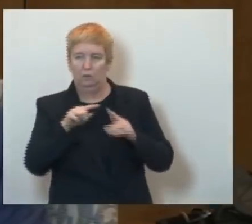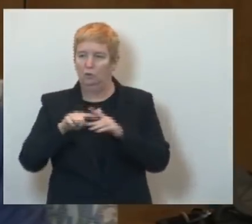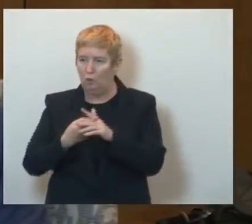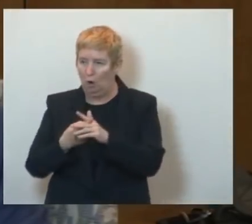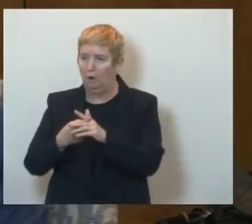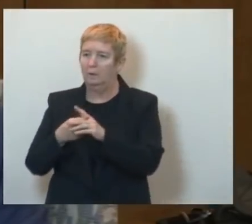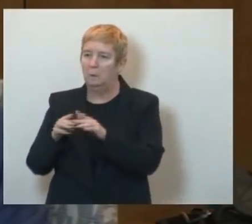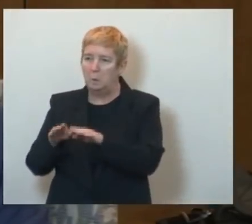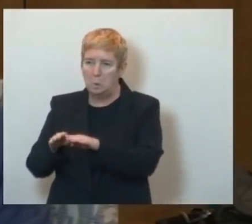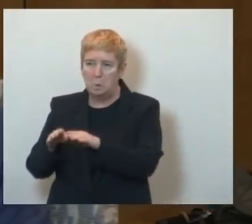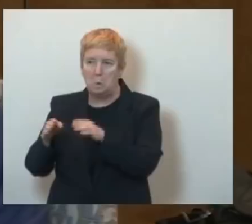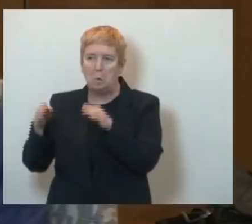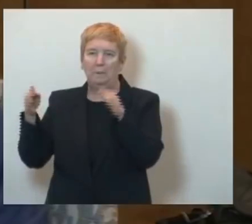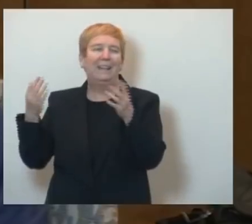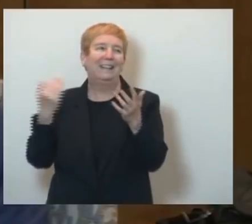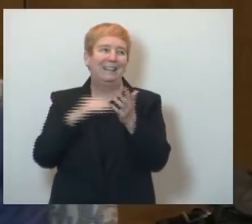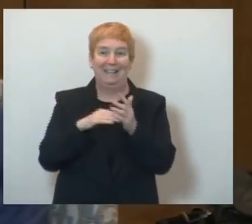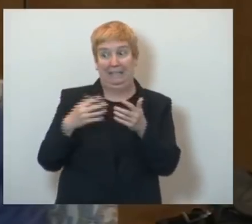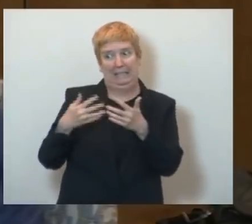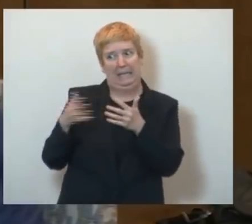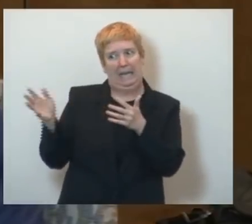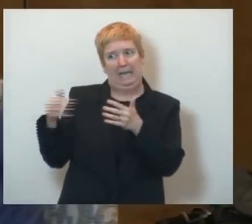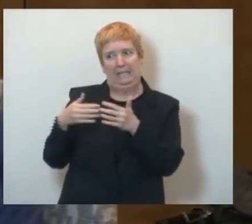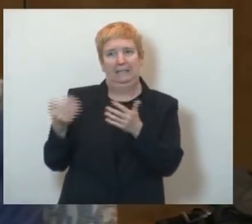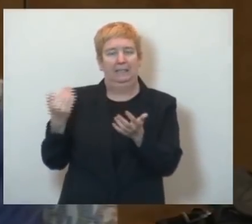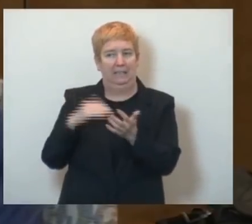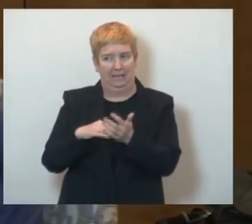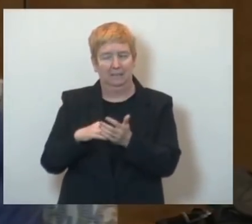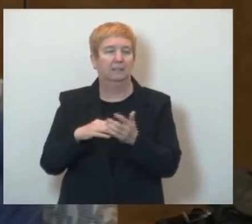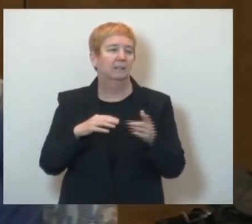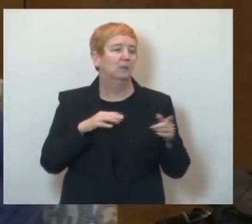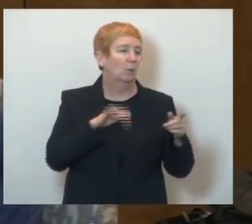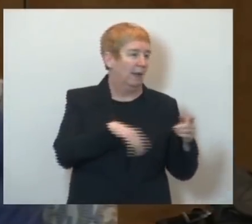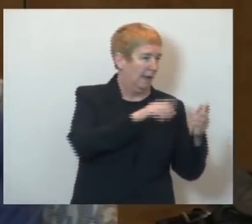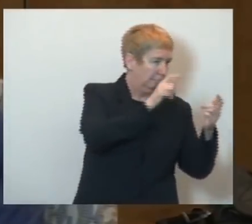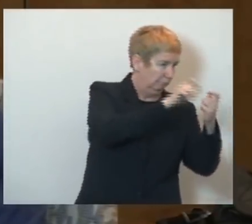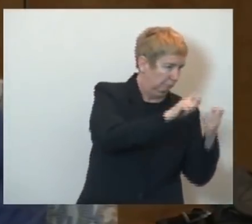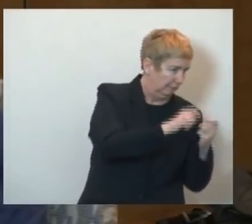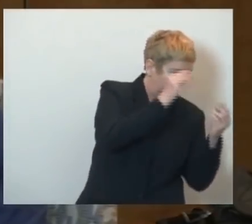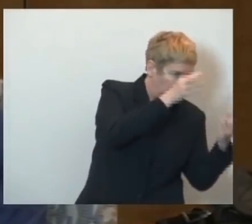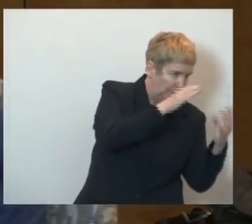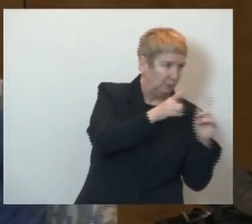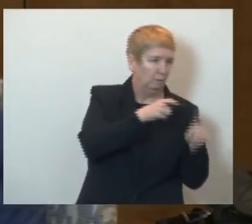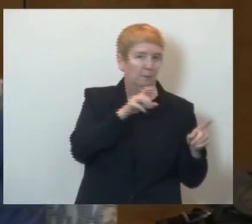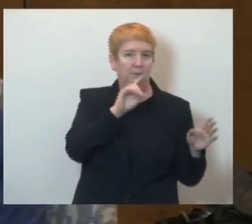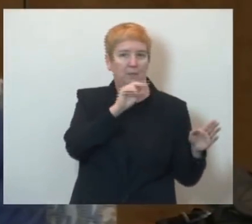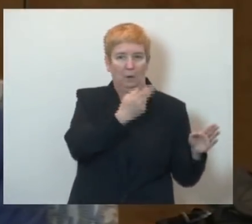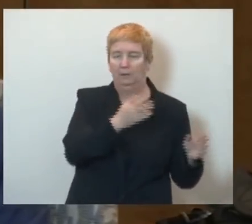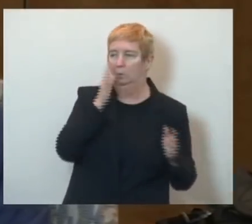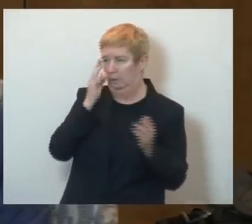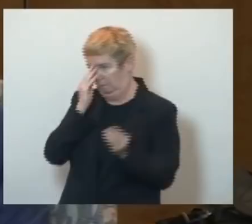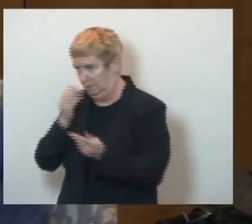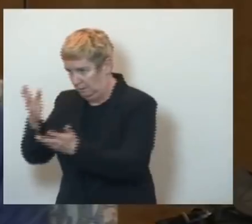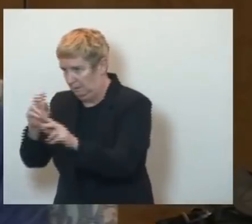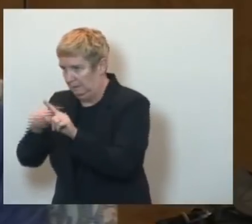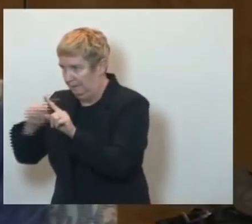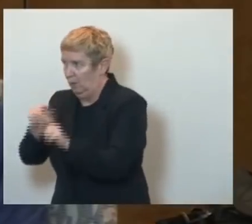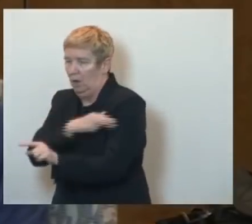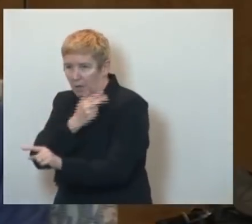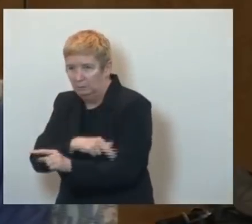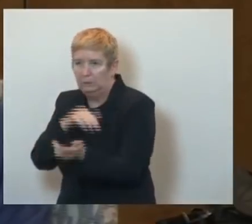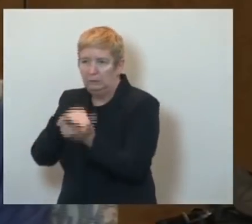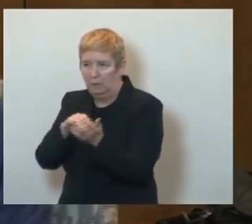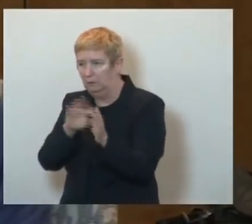there is a gate for this as well, and those details will be in the order. You can go to the MAT website to see